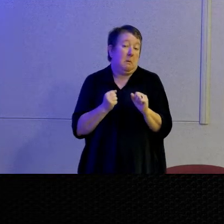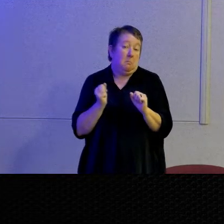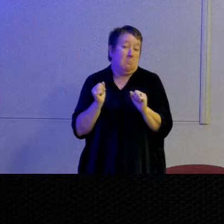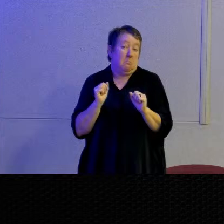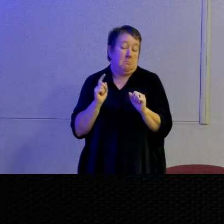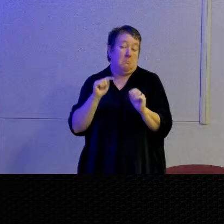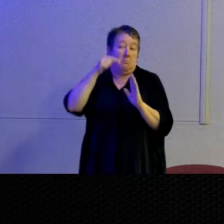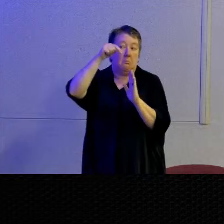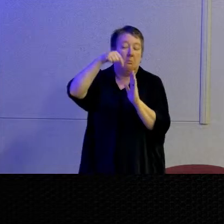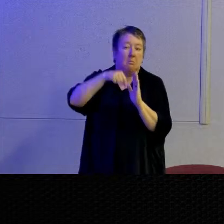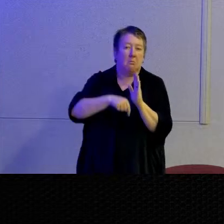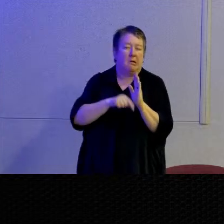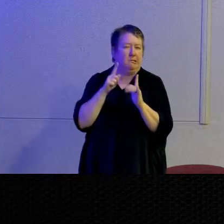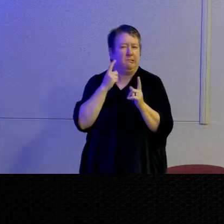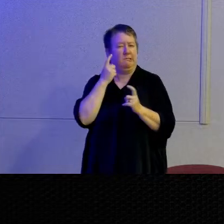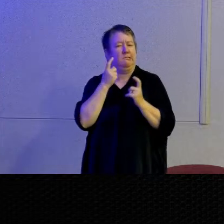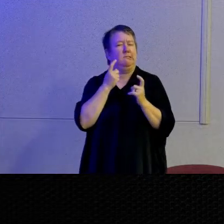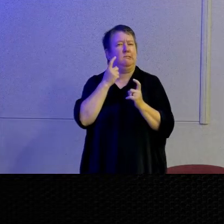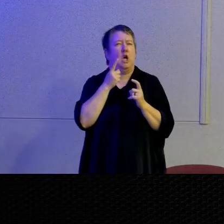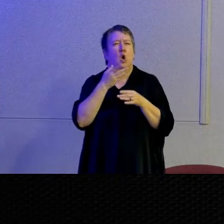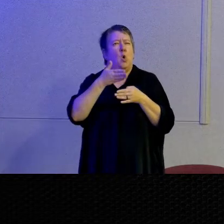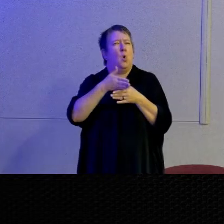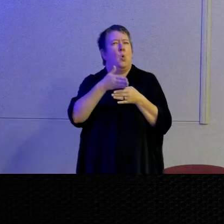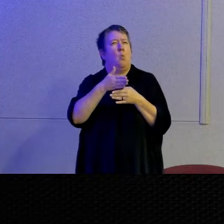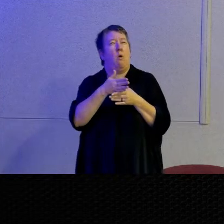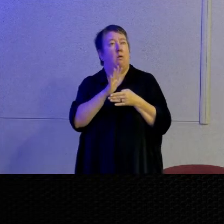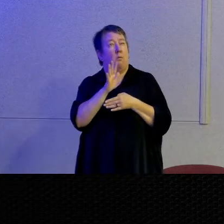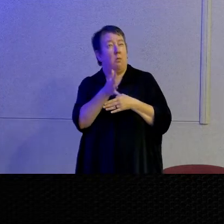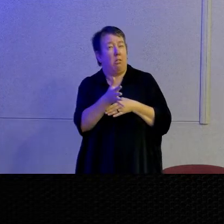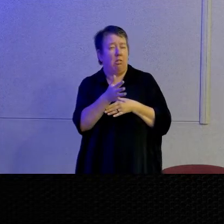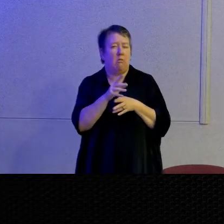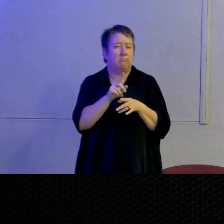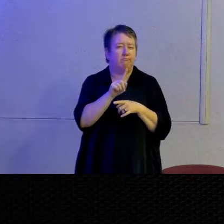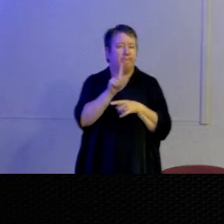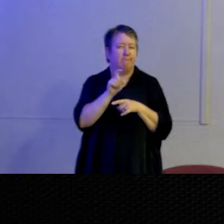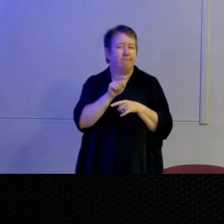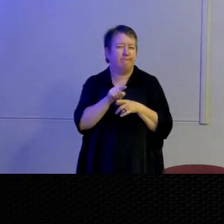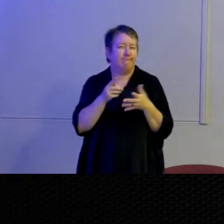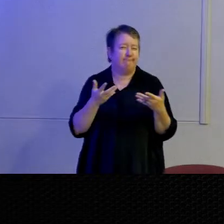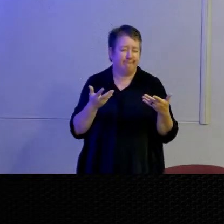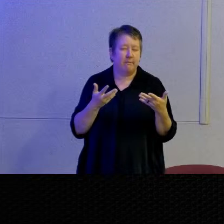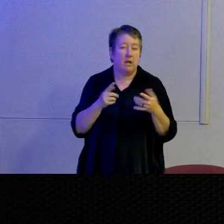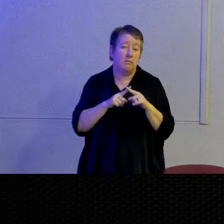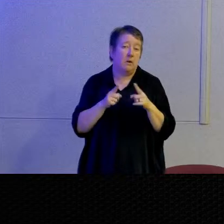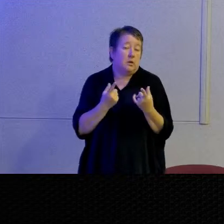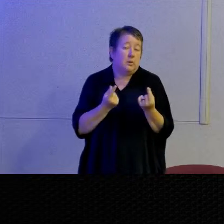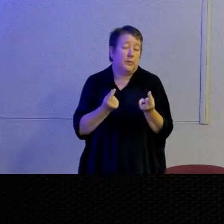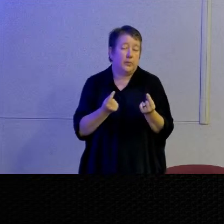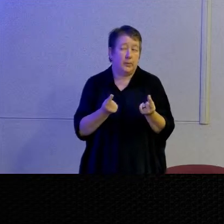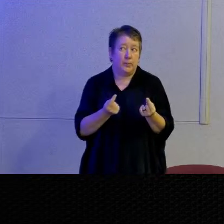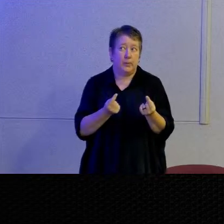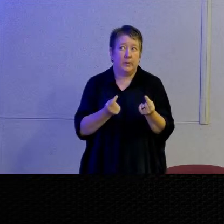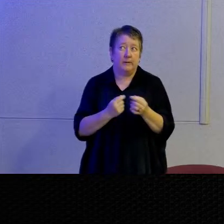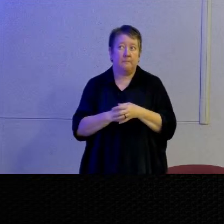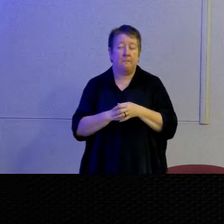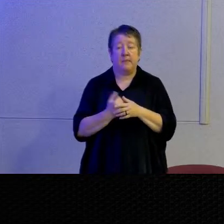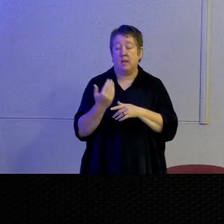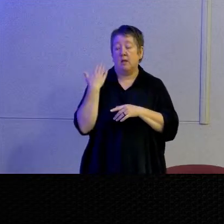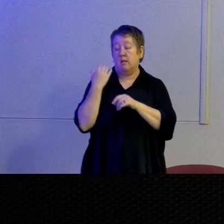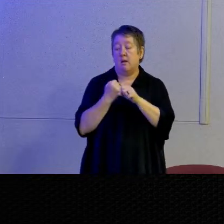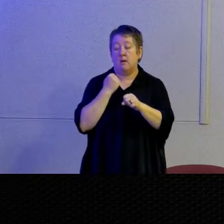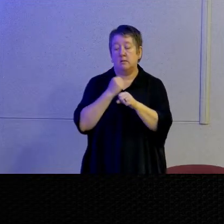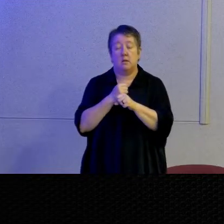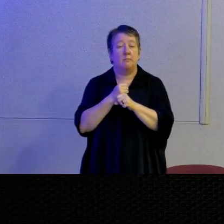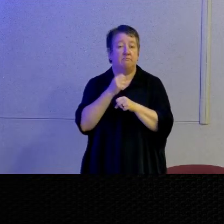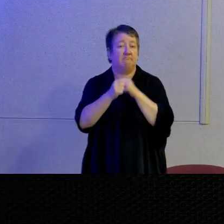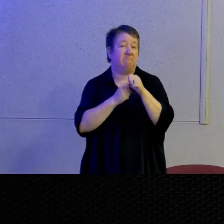you wonder how it's ever going to work, but it does. And last year was a very good year. Impressive